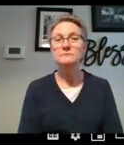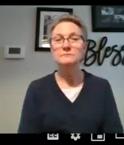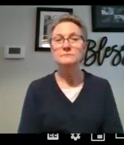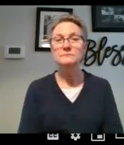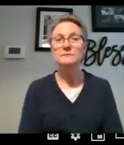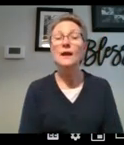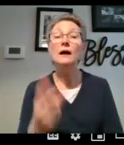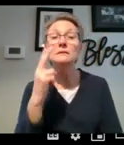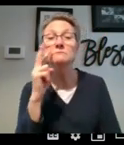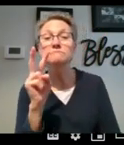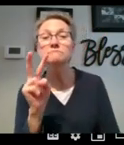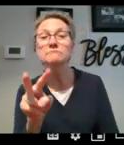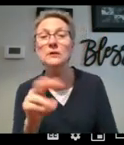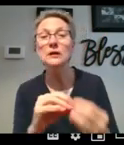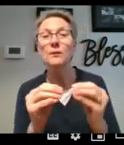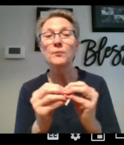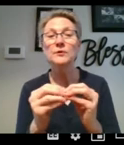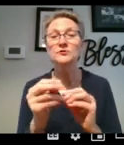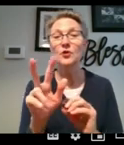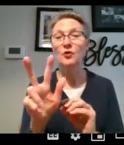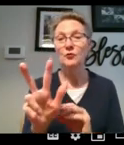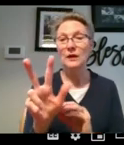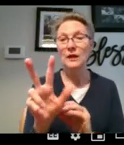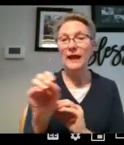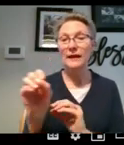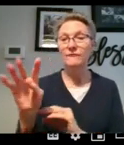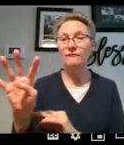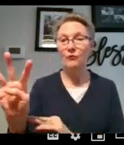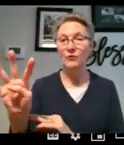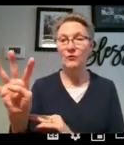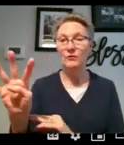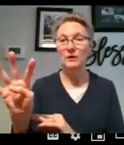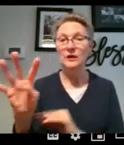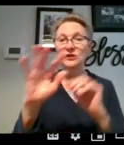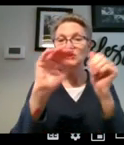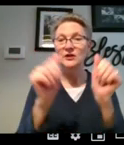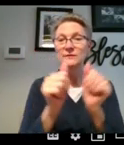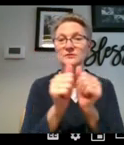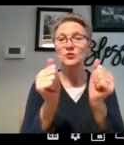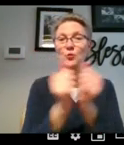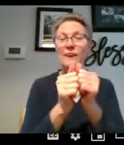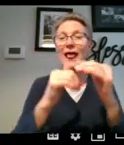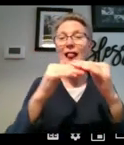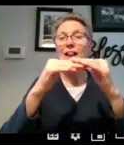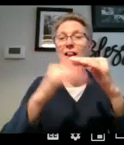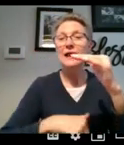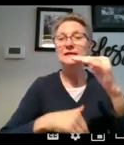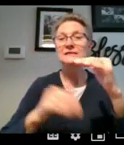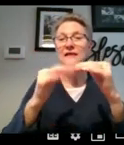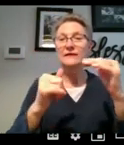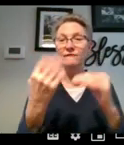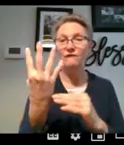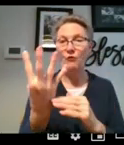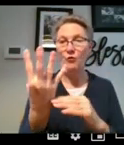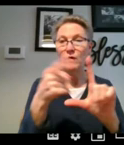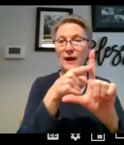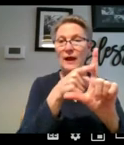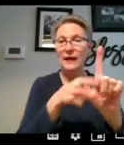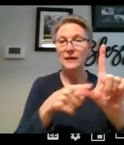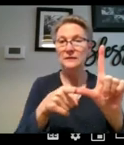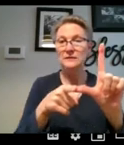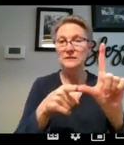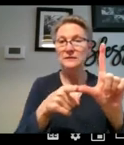Take a look at numbers 3 and 4 here. Shapes with fewer than 4 angles.